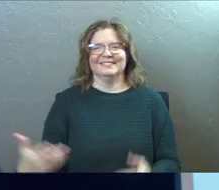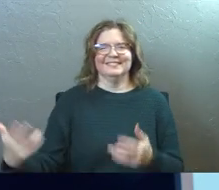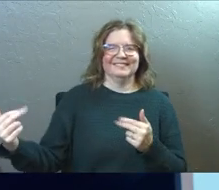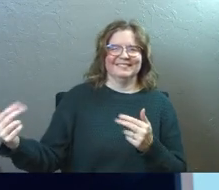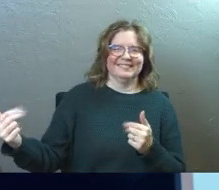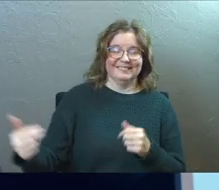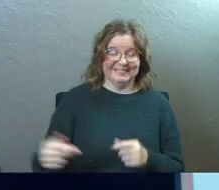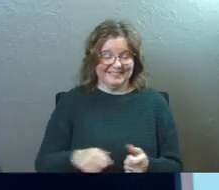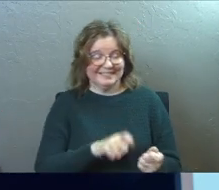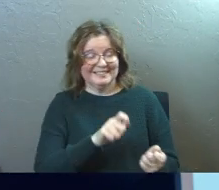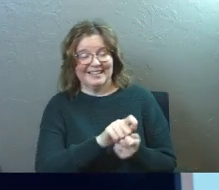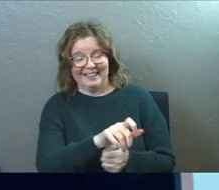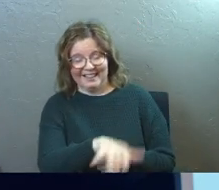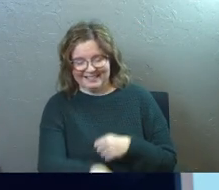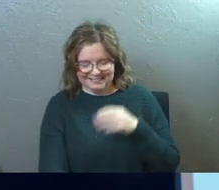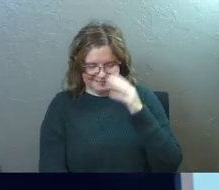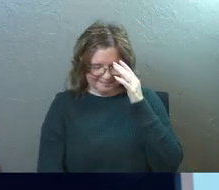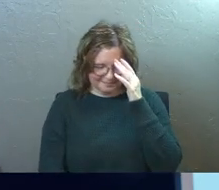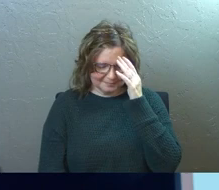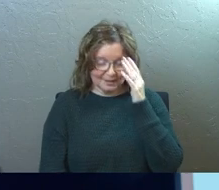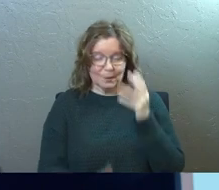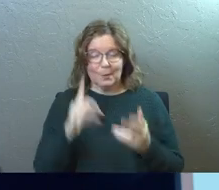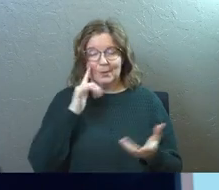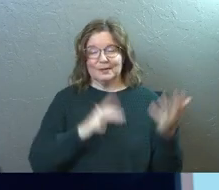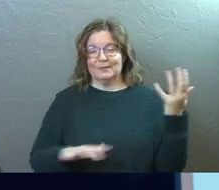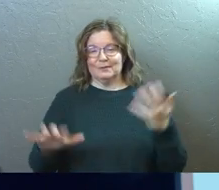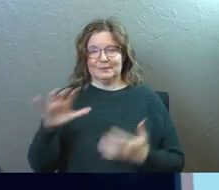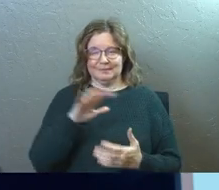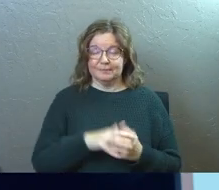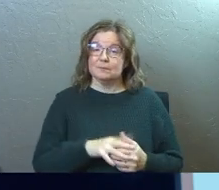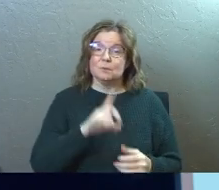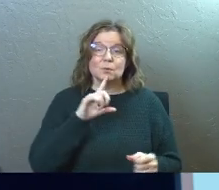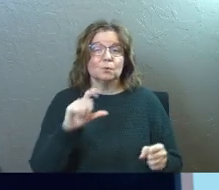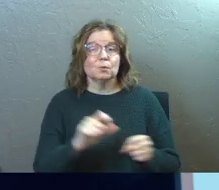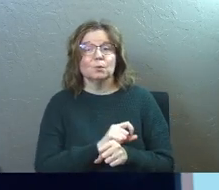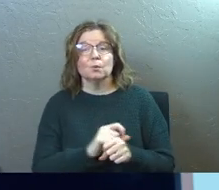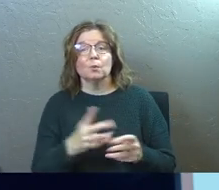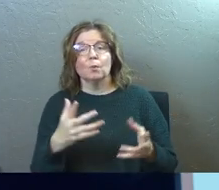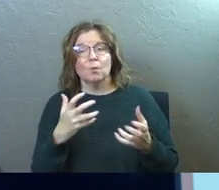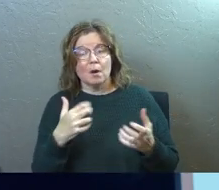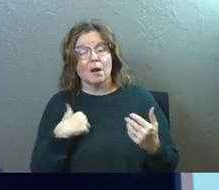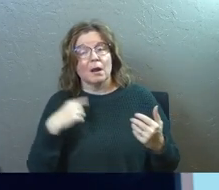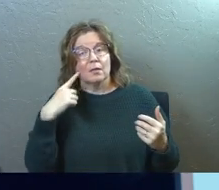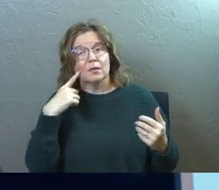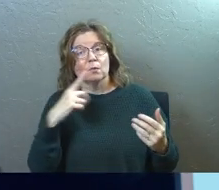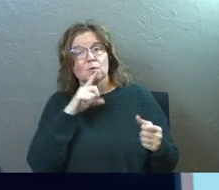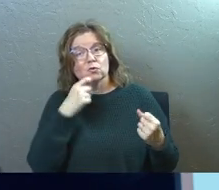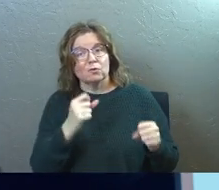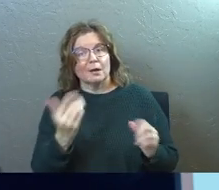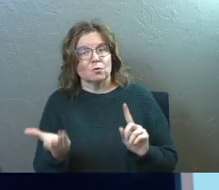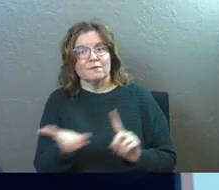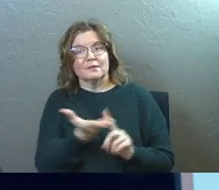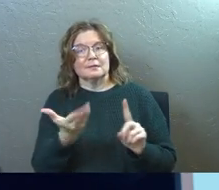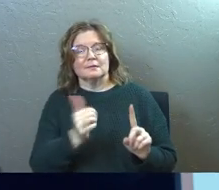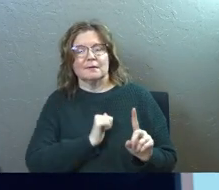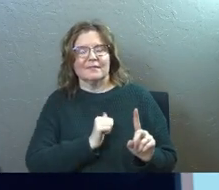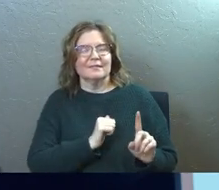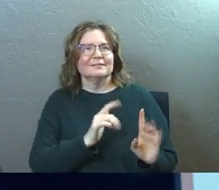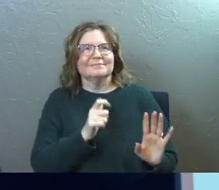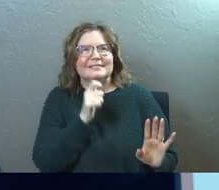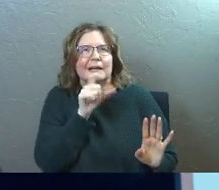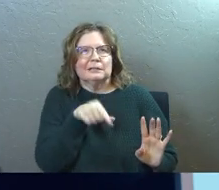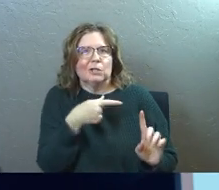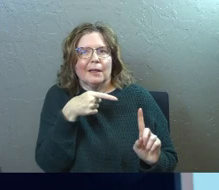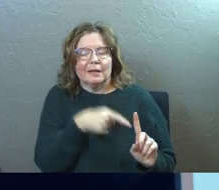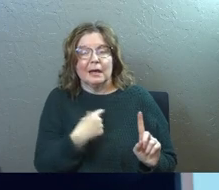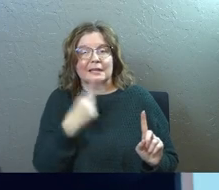prayer moment that we needed. Yeah. We're just confused. But it's true. We want to, I think, and we try to convince ourselves. And this isn't just this.